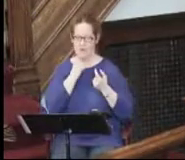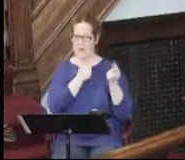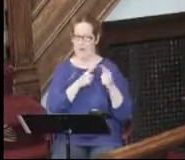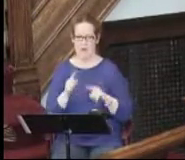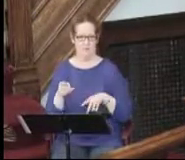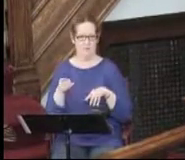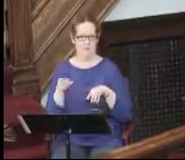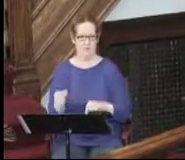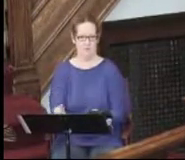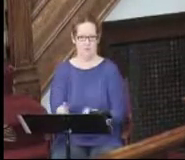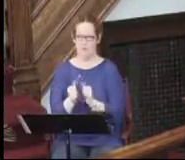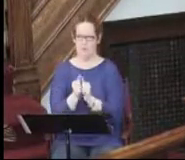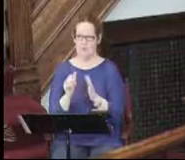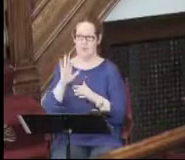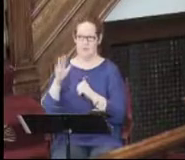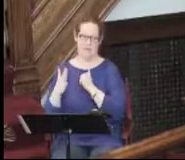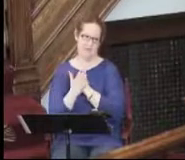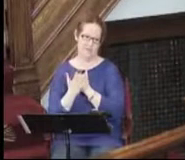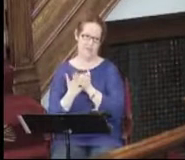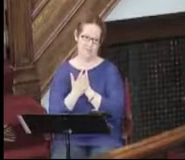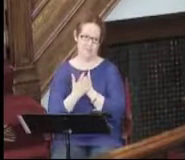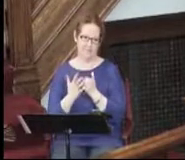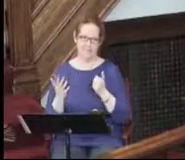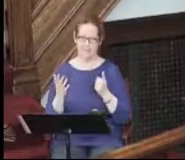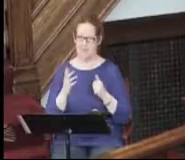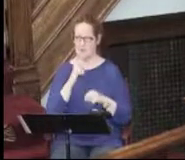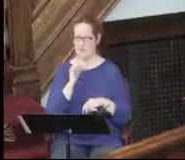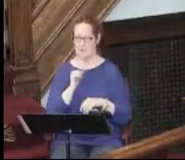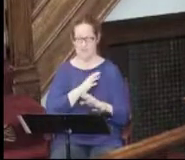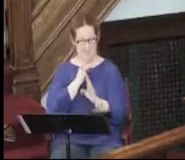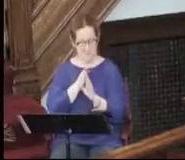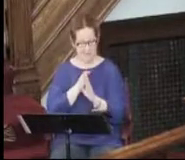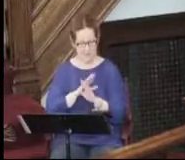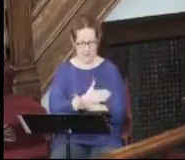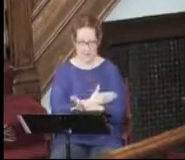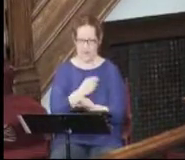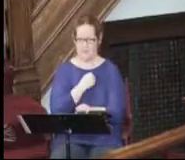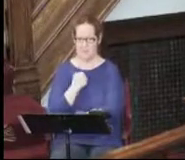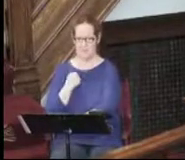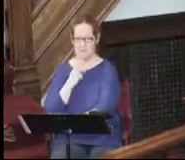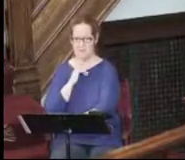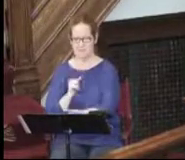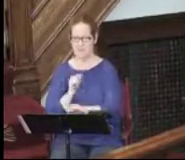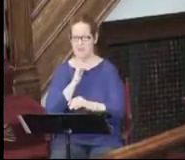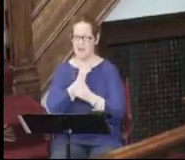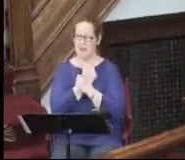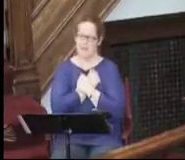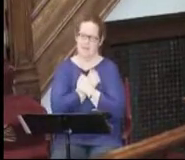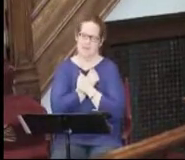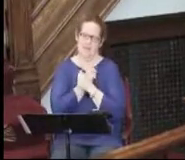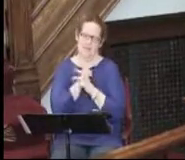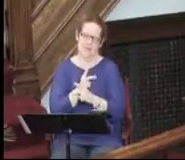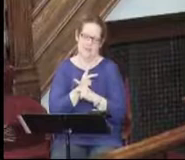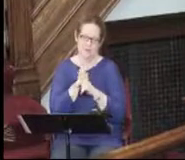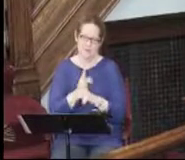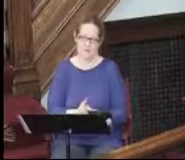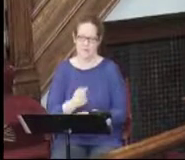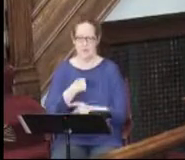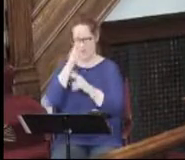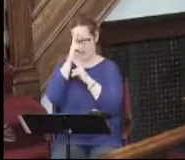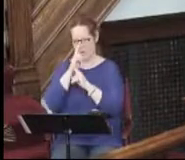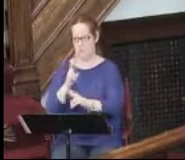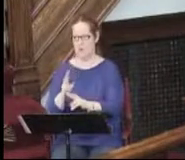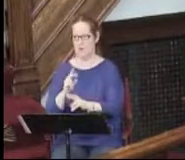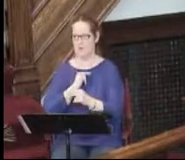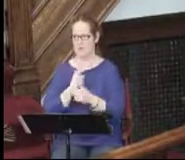as smoothly as if he were not the dedicated choir member he is. He is a loving, caring person, and I am honored